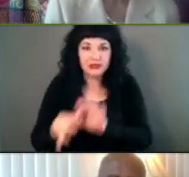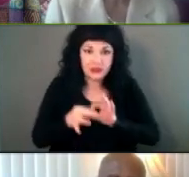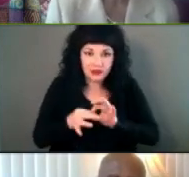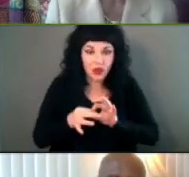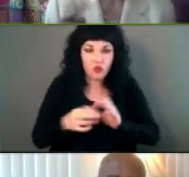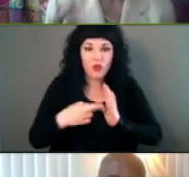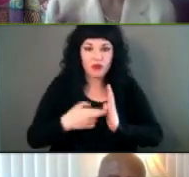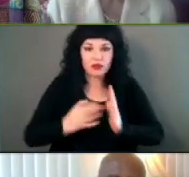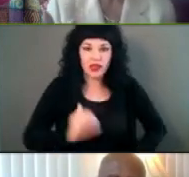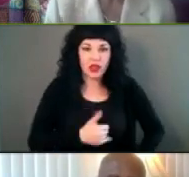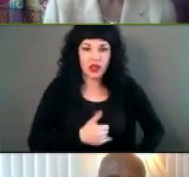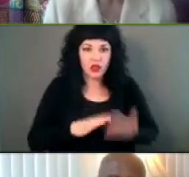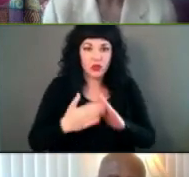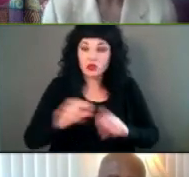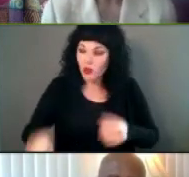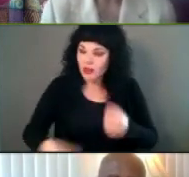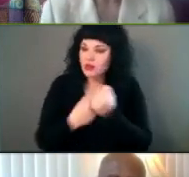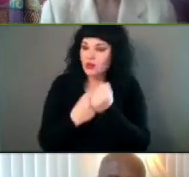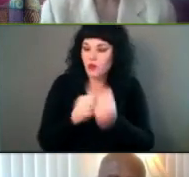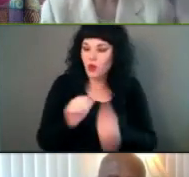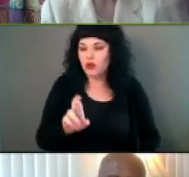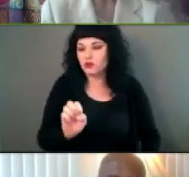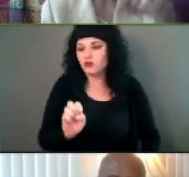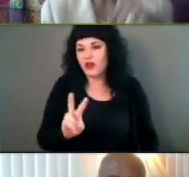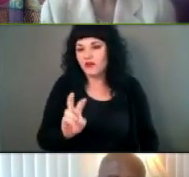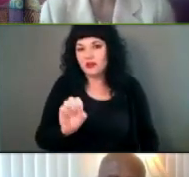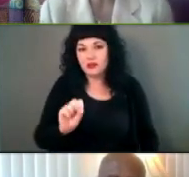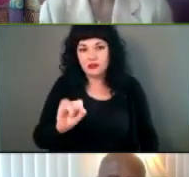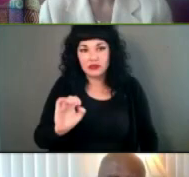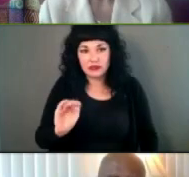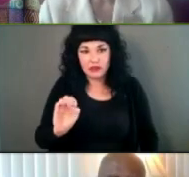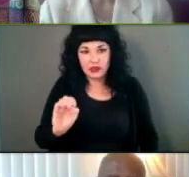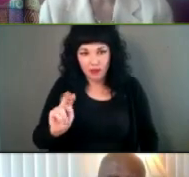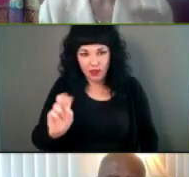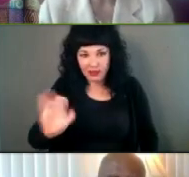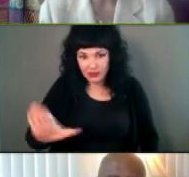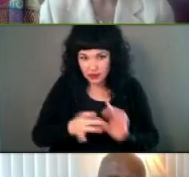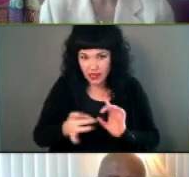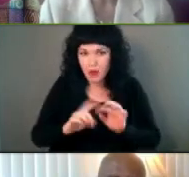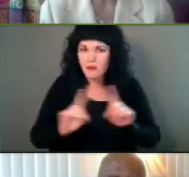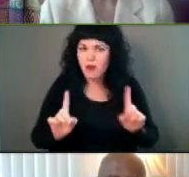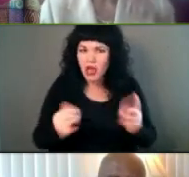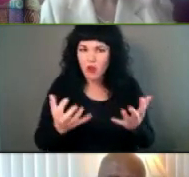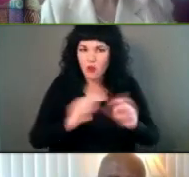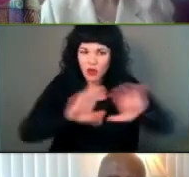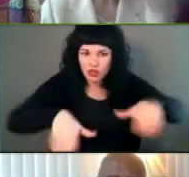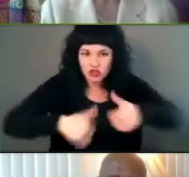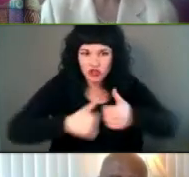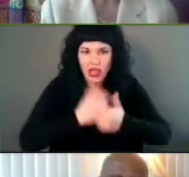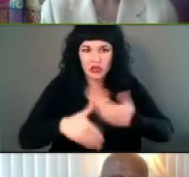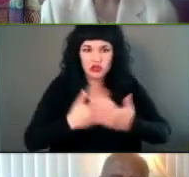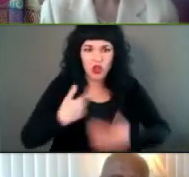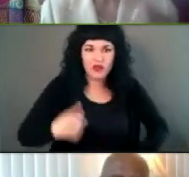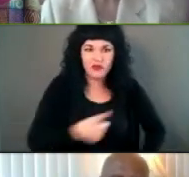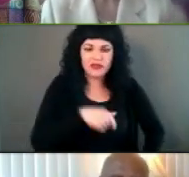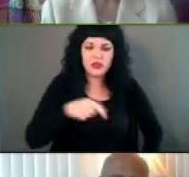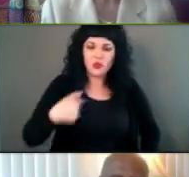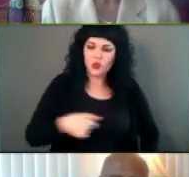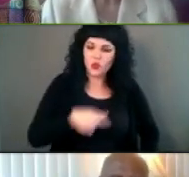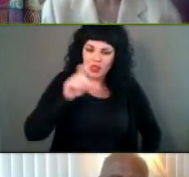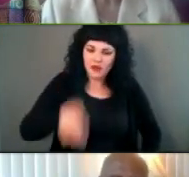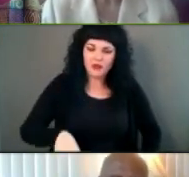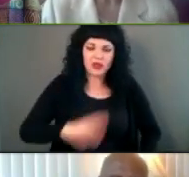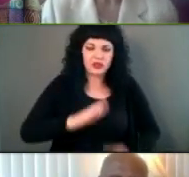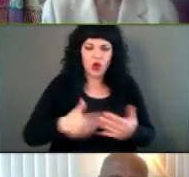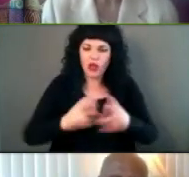Simmons made, but I'm also challenging us that we have to come to the table to talk about what is our vision, and then make